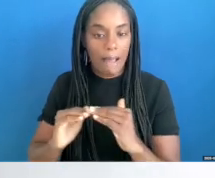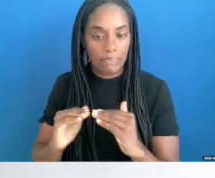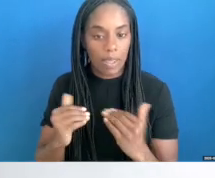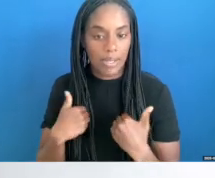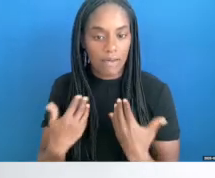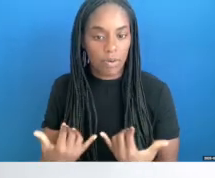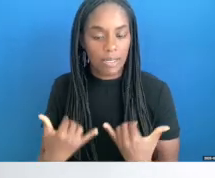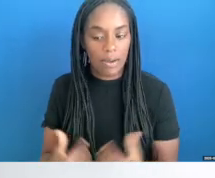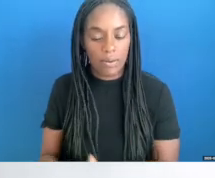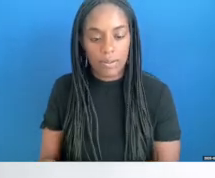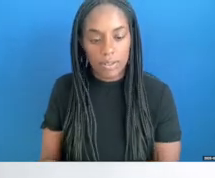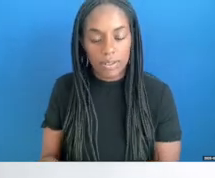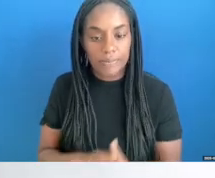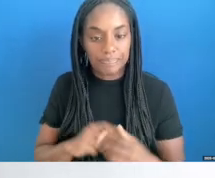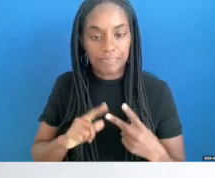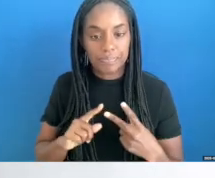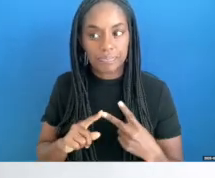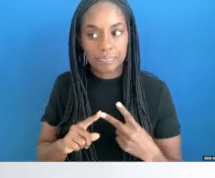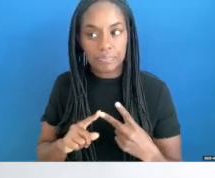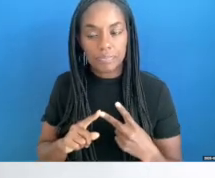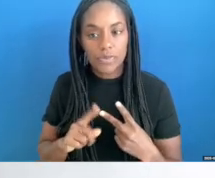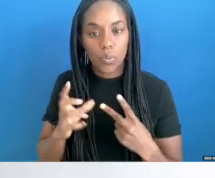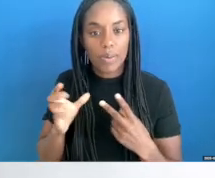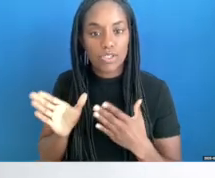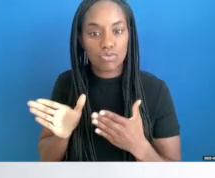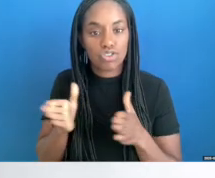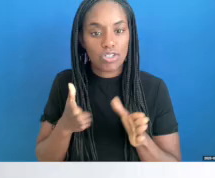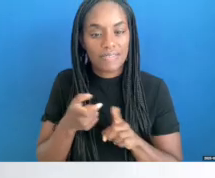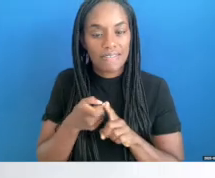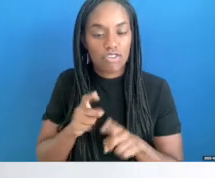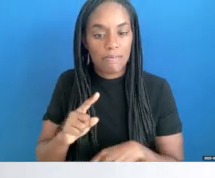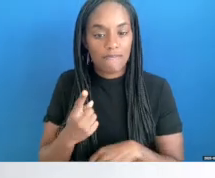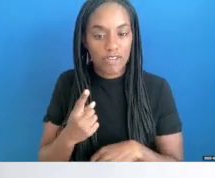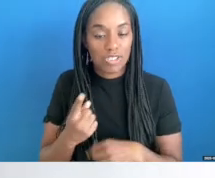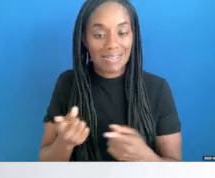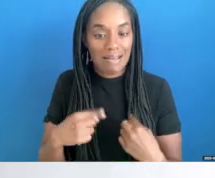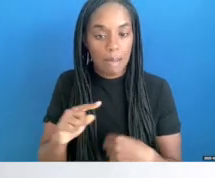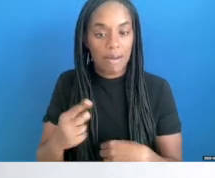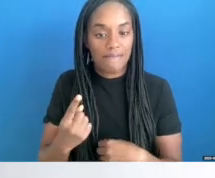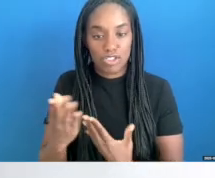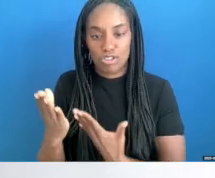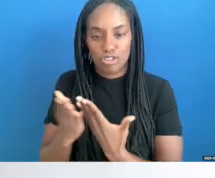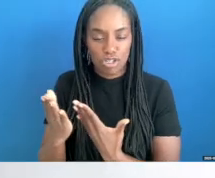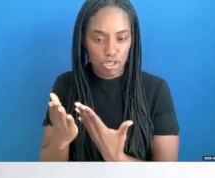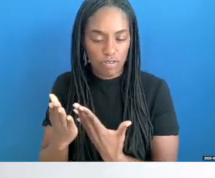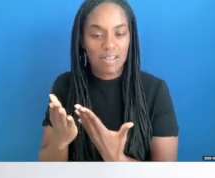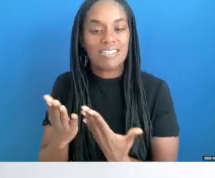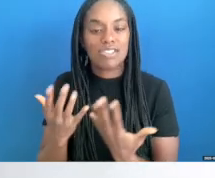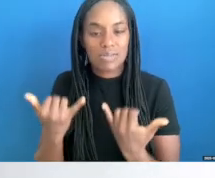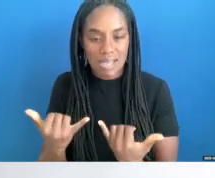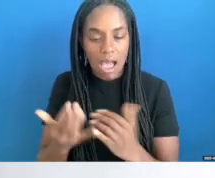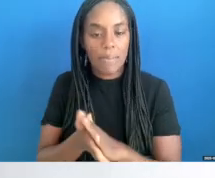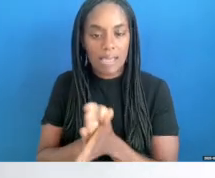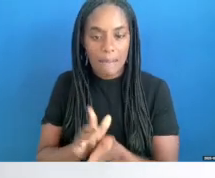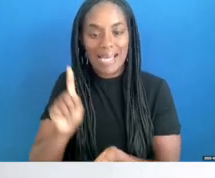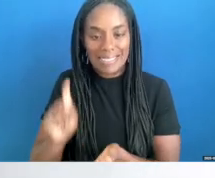existed. Second, we want to shift from first come, first serve basis to needs-based